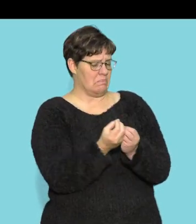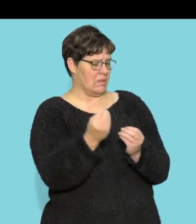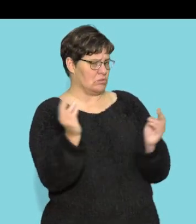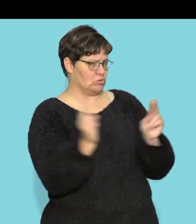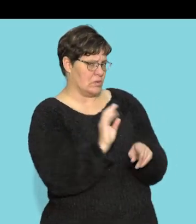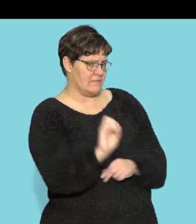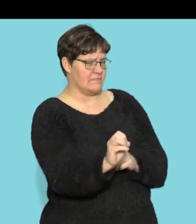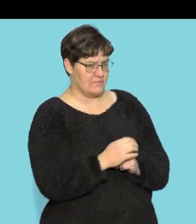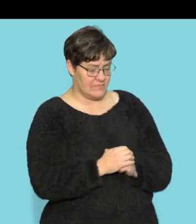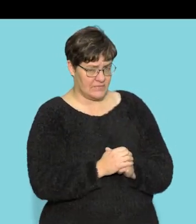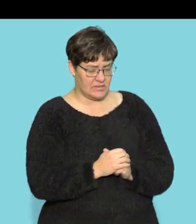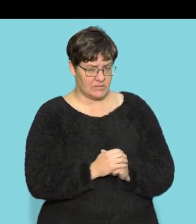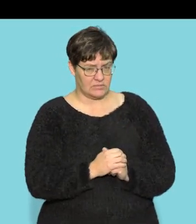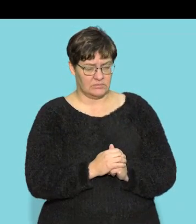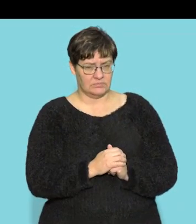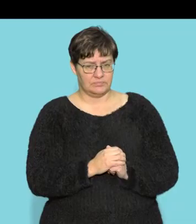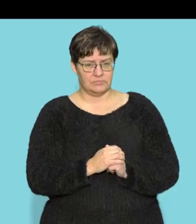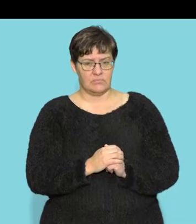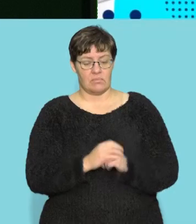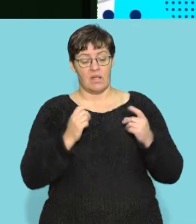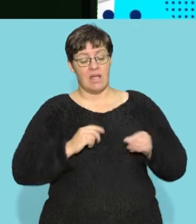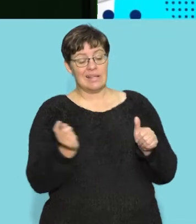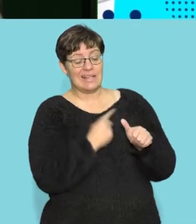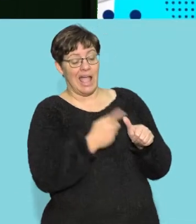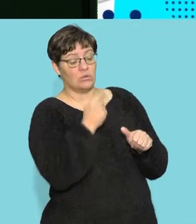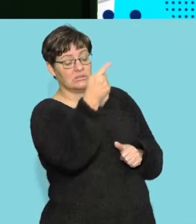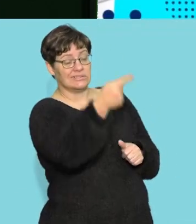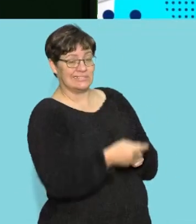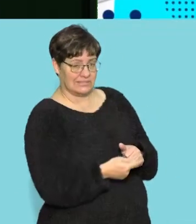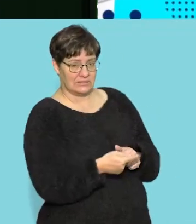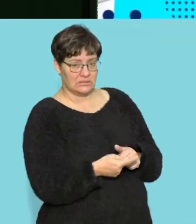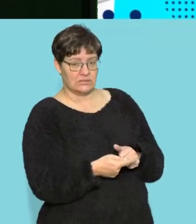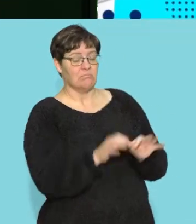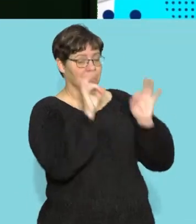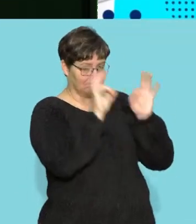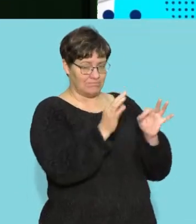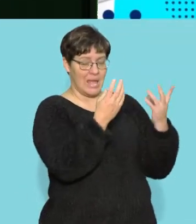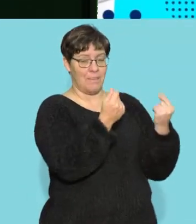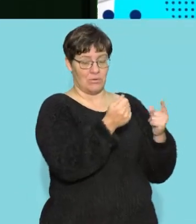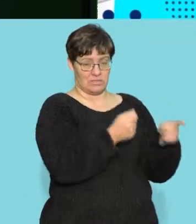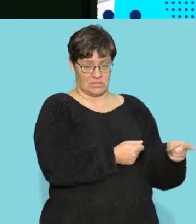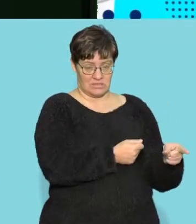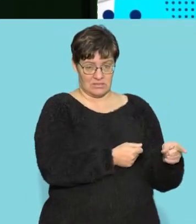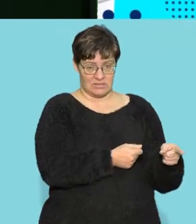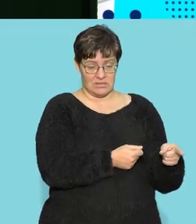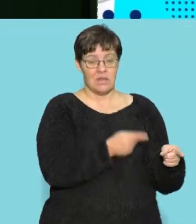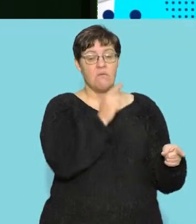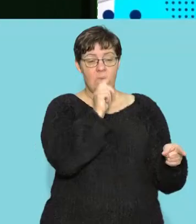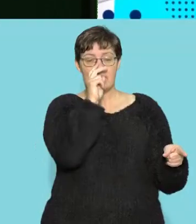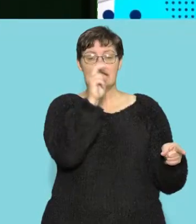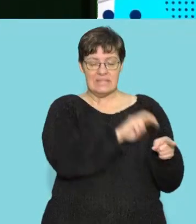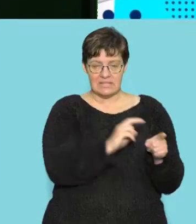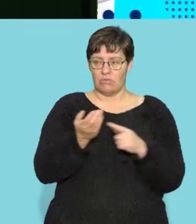other words, your physical stock take is the correct figure, and that's the figure that needs to appear in